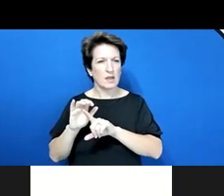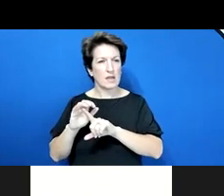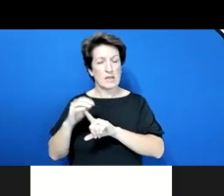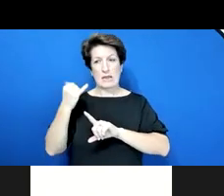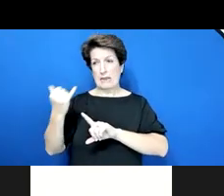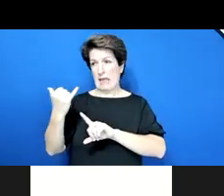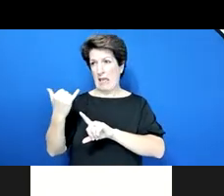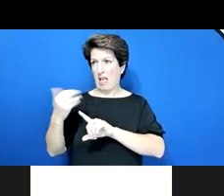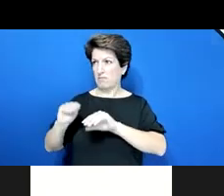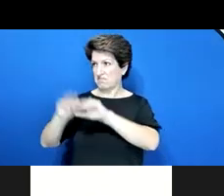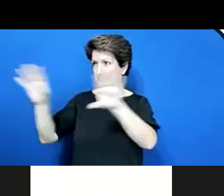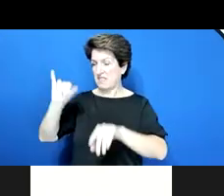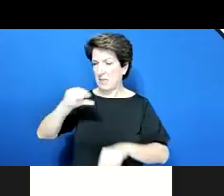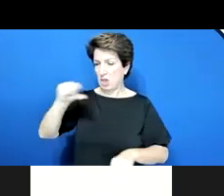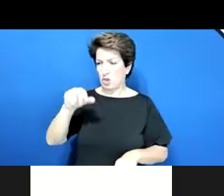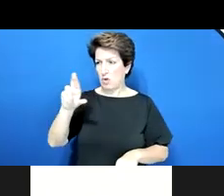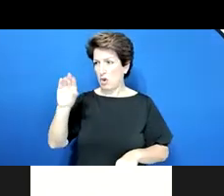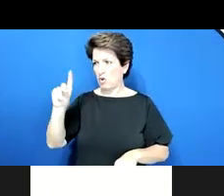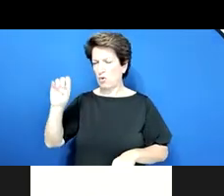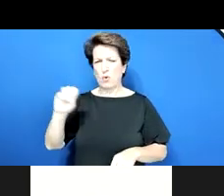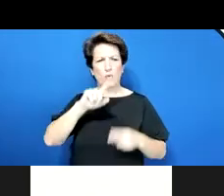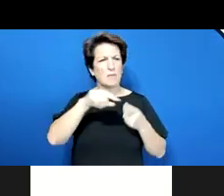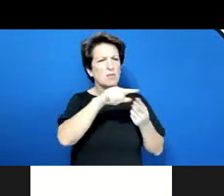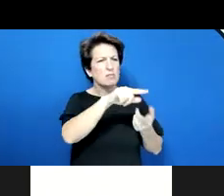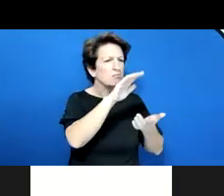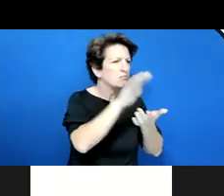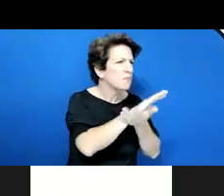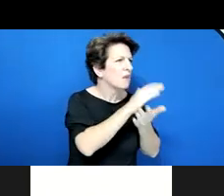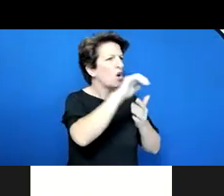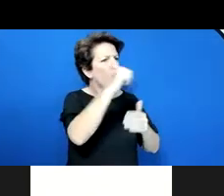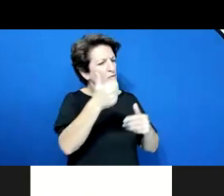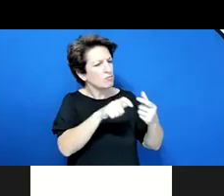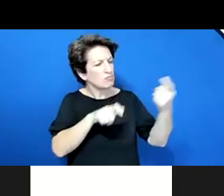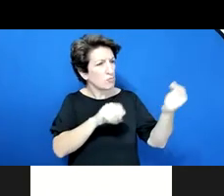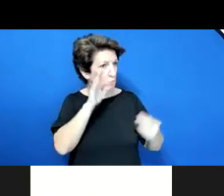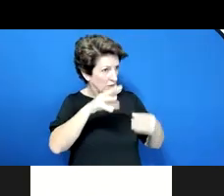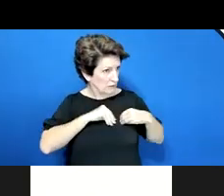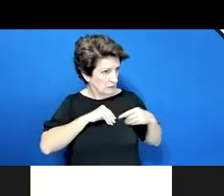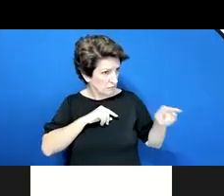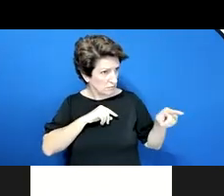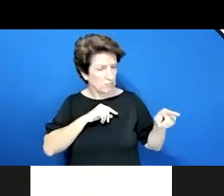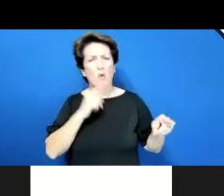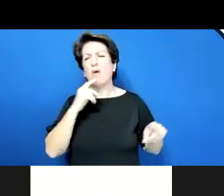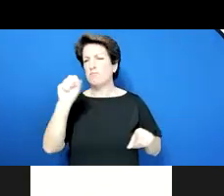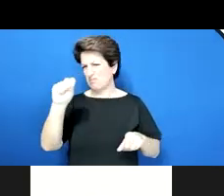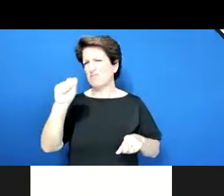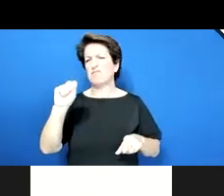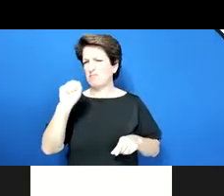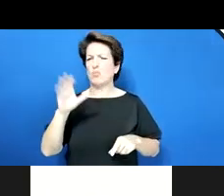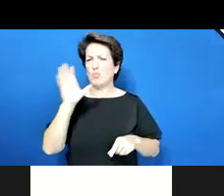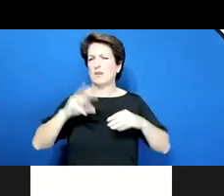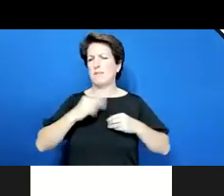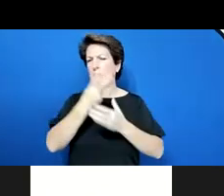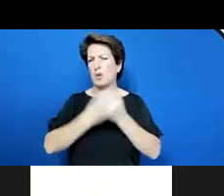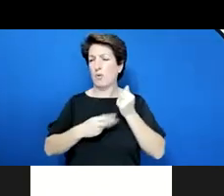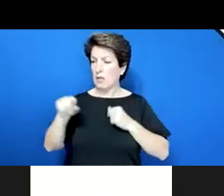of vaccination record is in effect? Yes. The QR code is a convenience and it's not a requirement under the proof of vaccination policy at